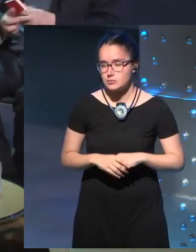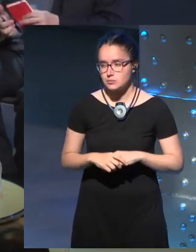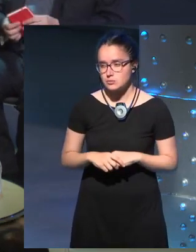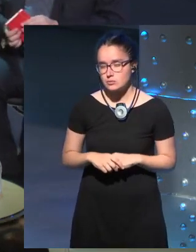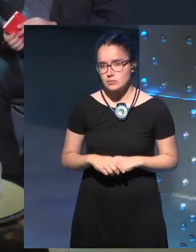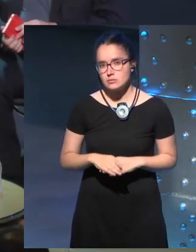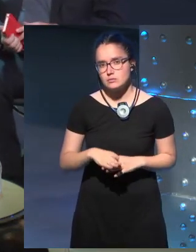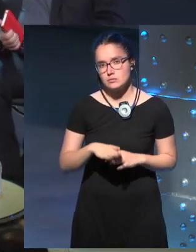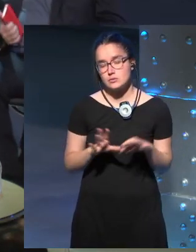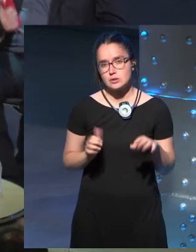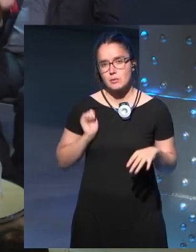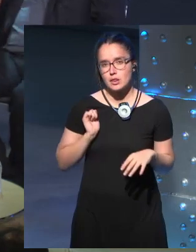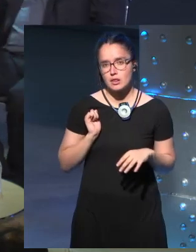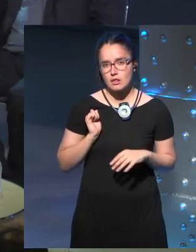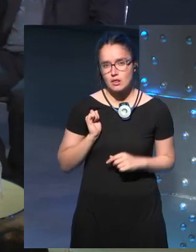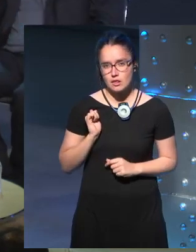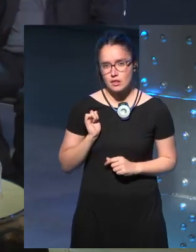affected.